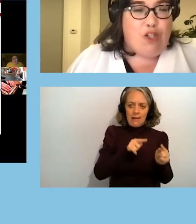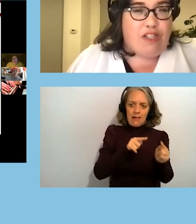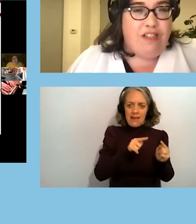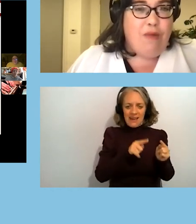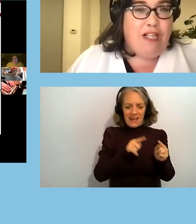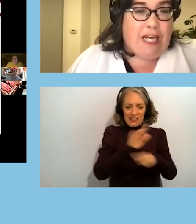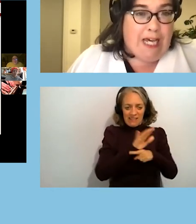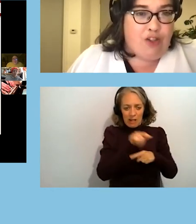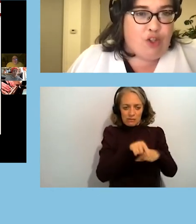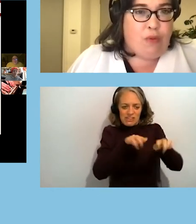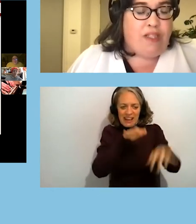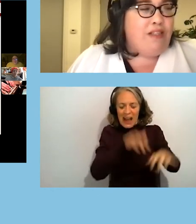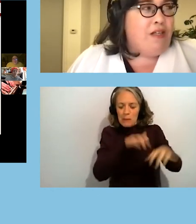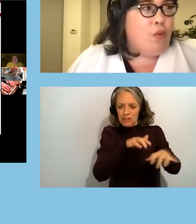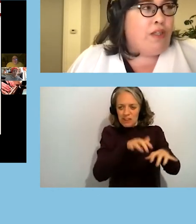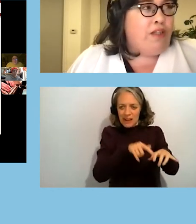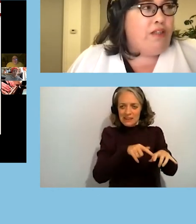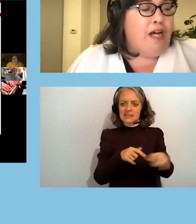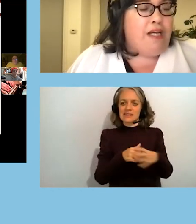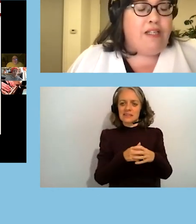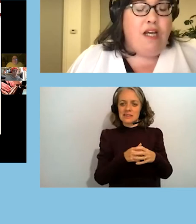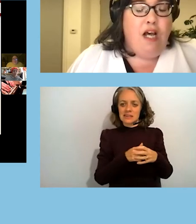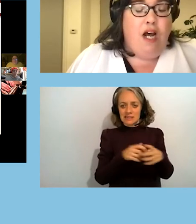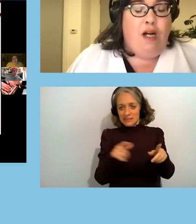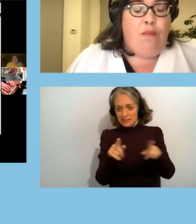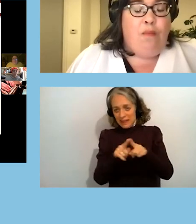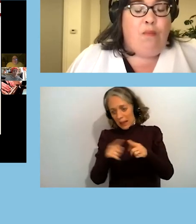the captioner, like Andrew is with us tonight.